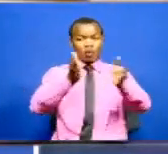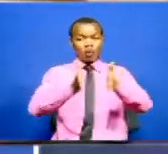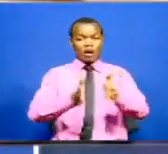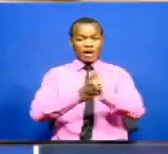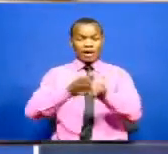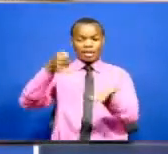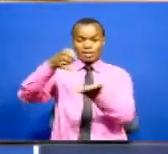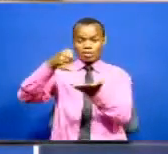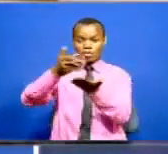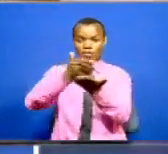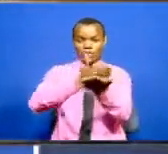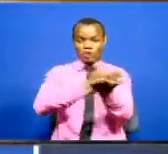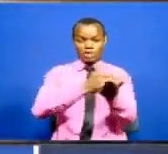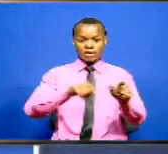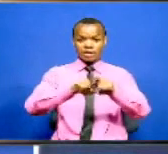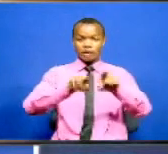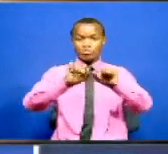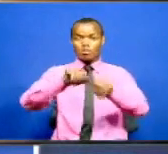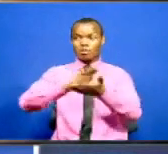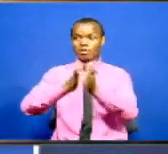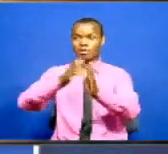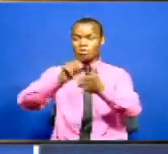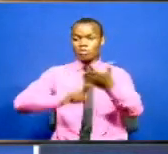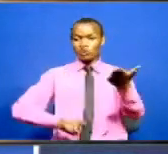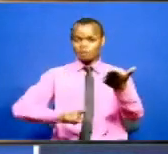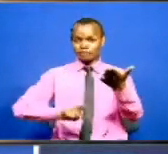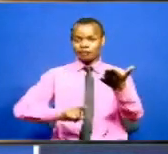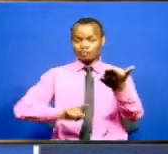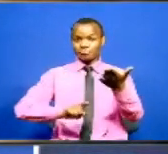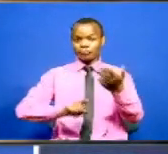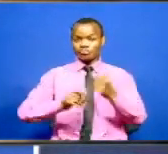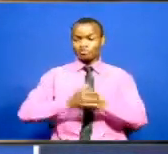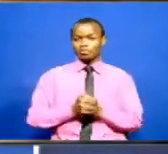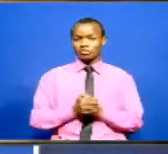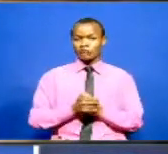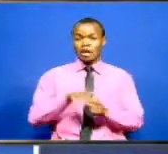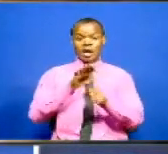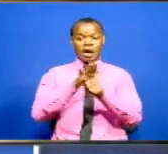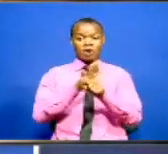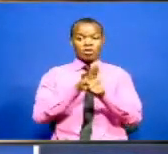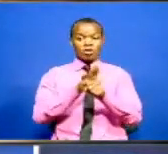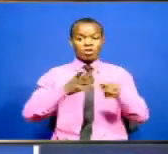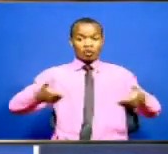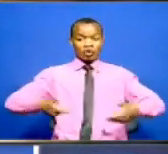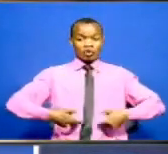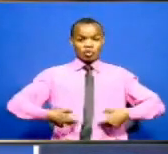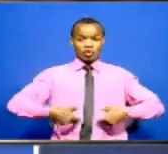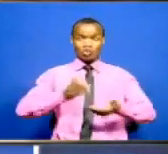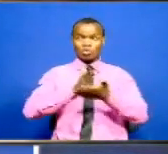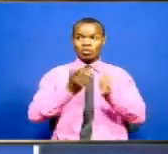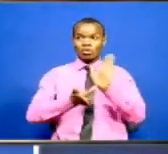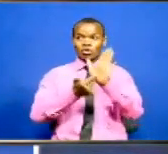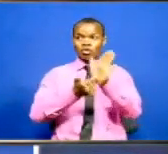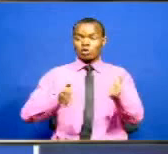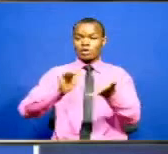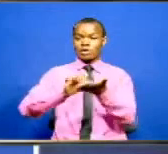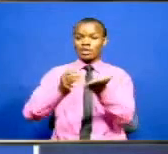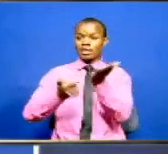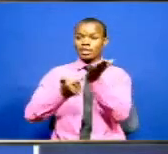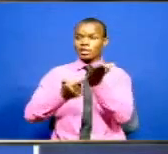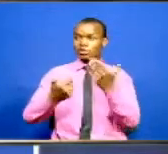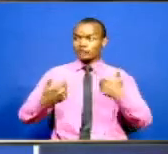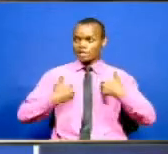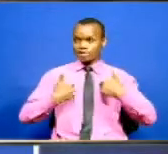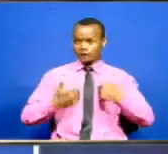program as instructors. A lot of our young people have demonstrated and that they are very tech savvy. So it